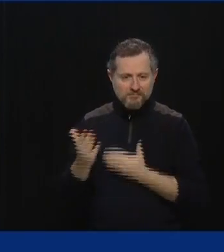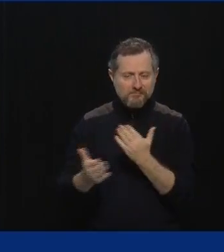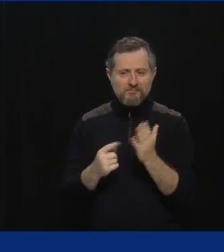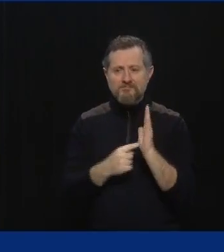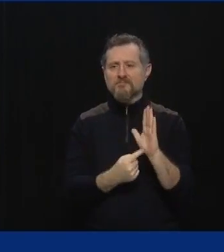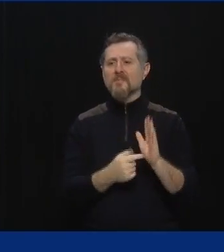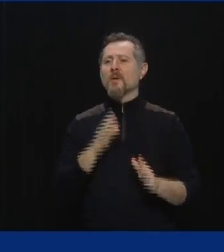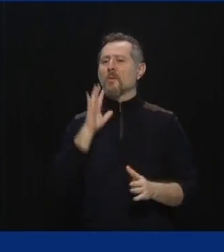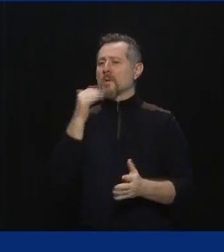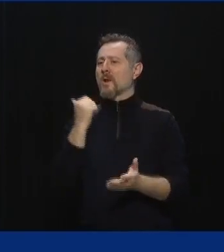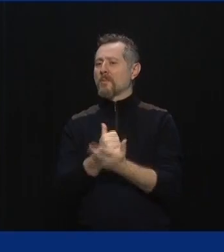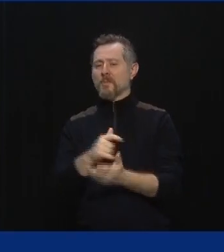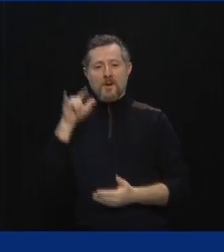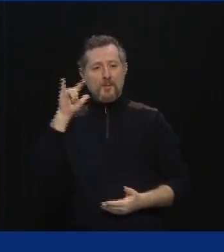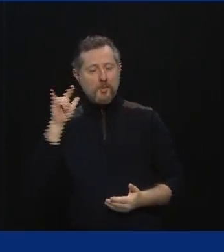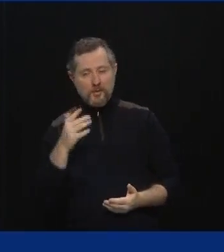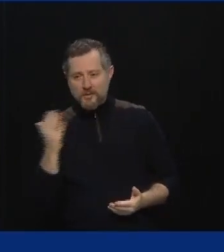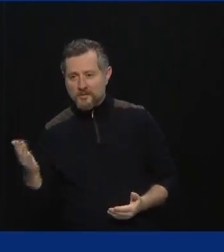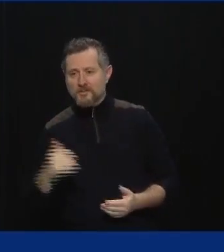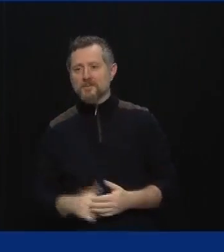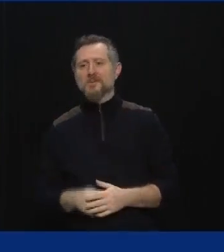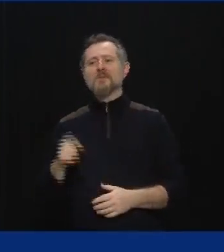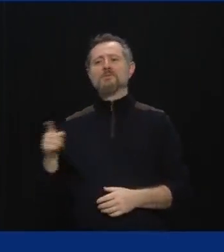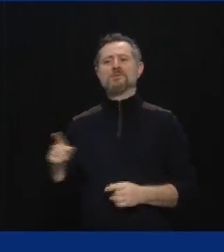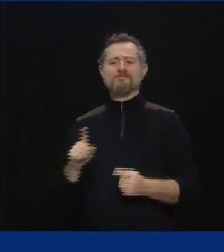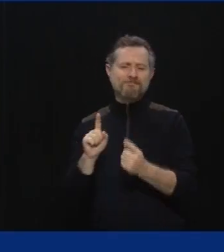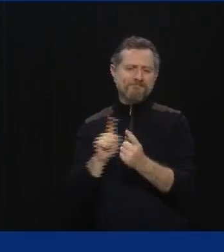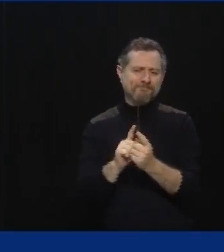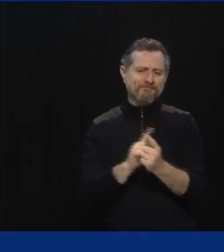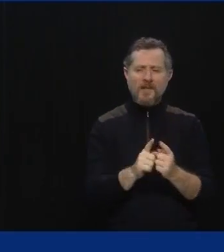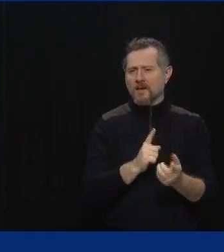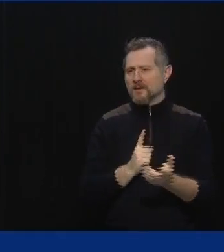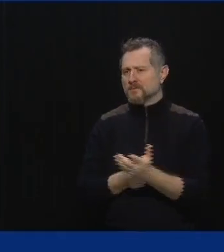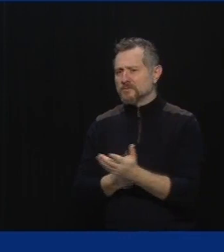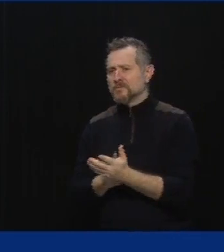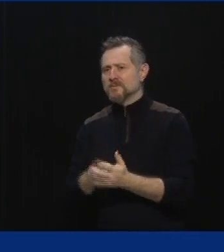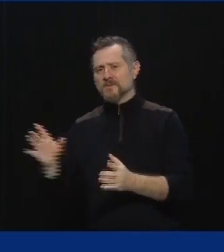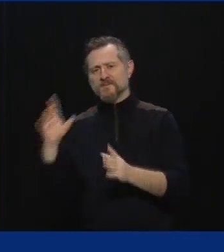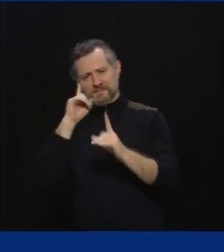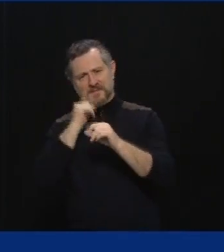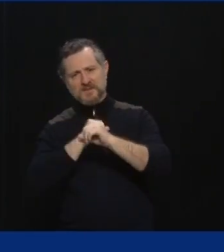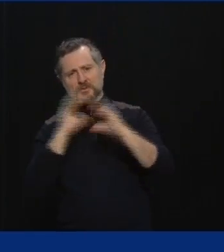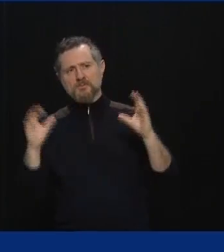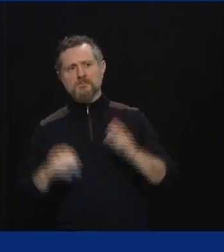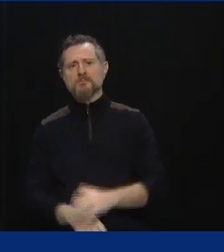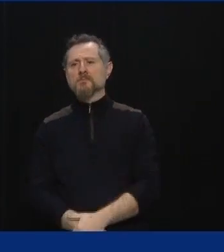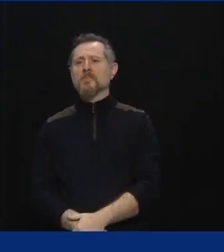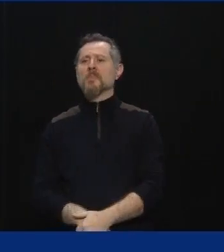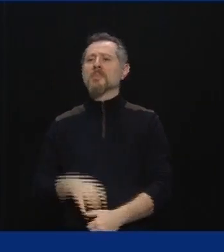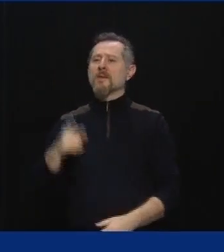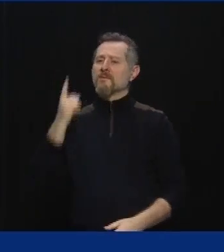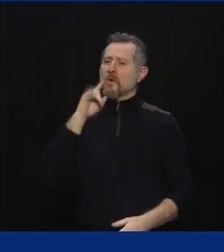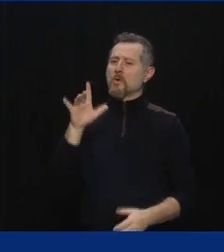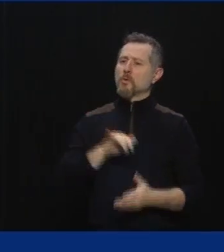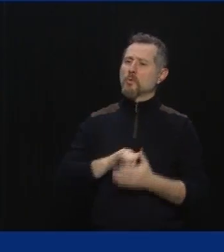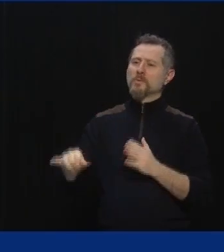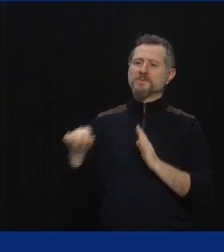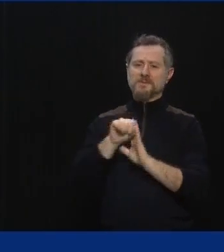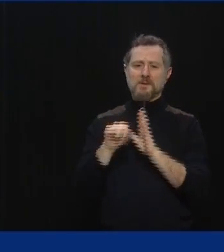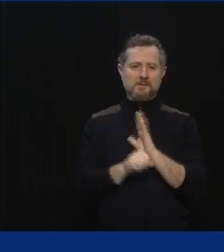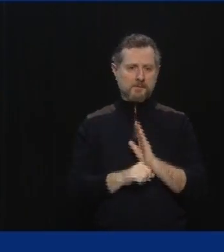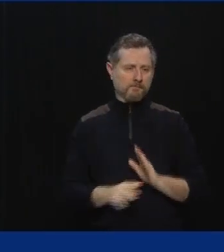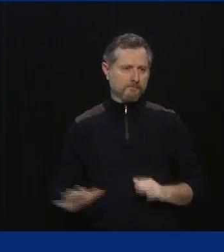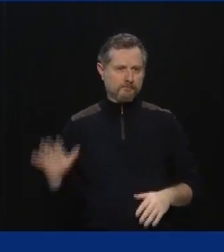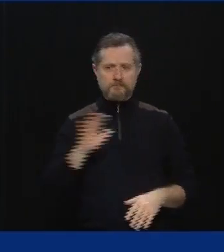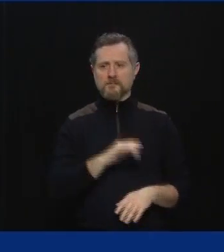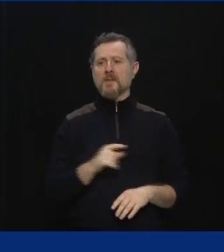the airport. She's talking and strategizing about her vision for our state and